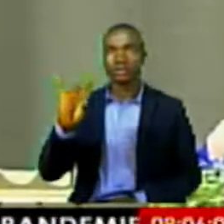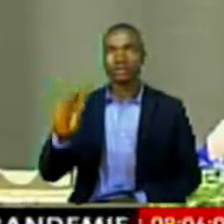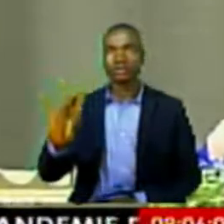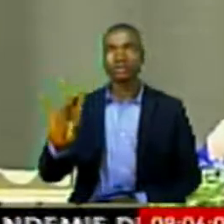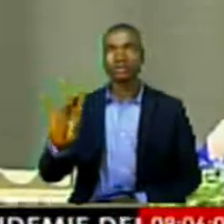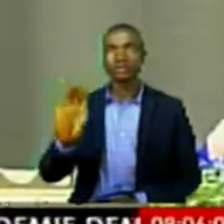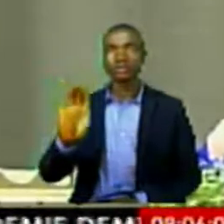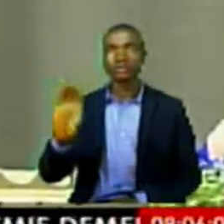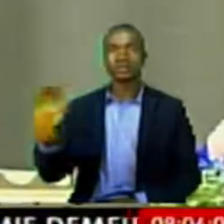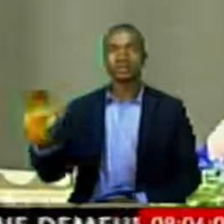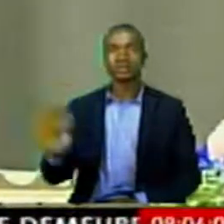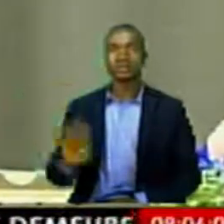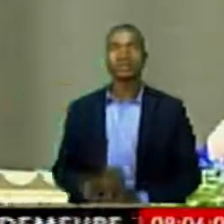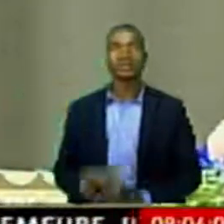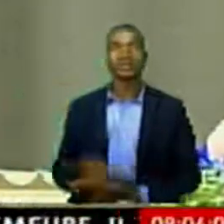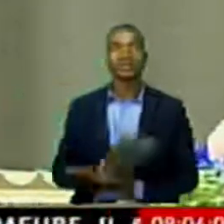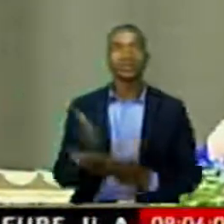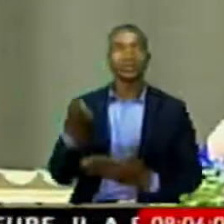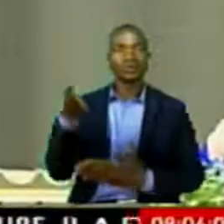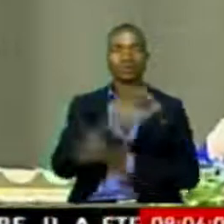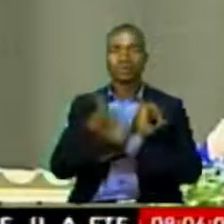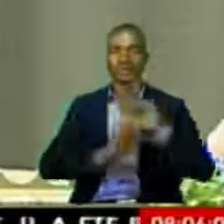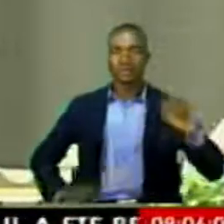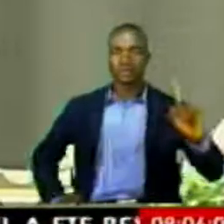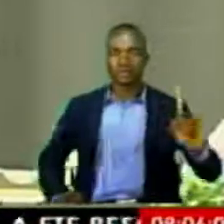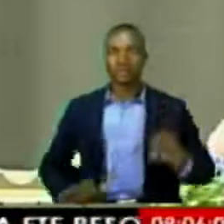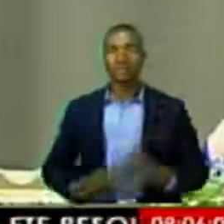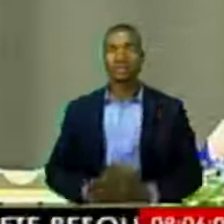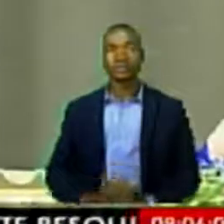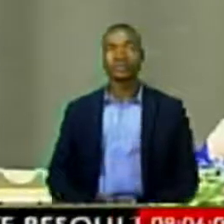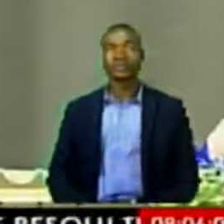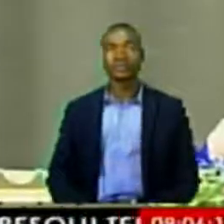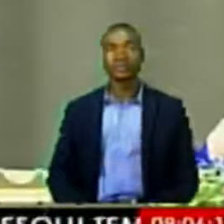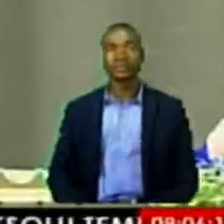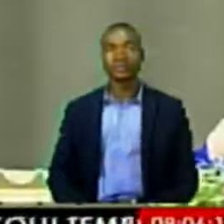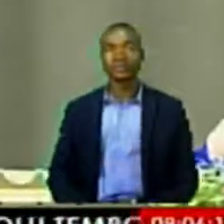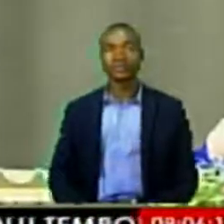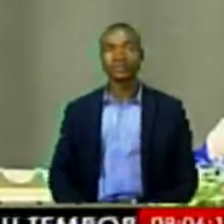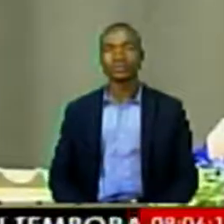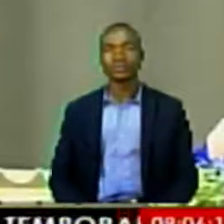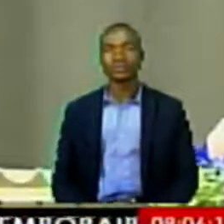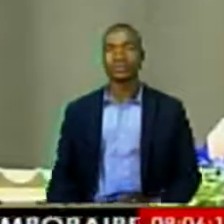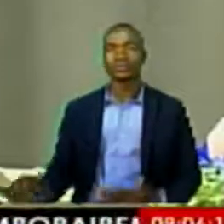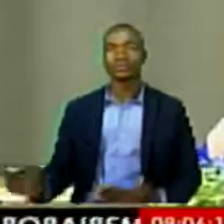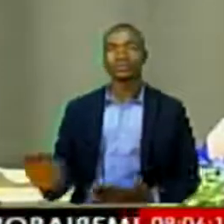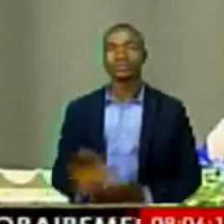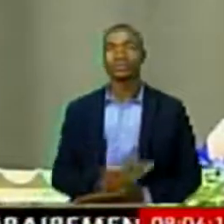And the fourth one will be 490 and 487, Collection of Songs.